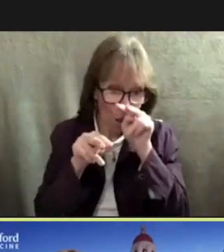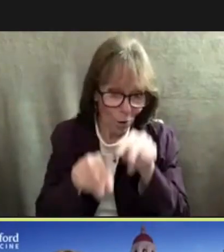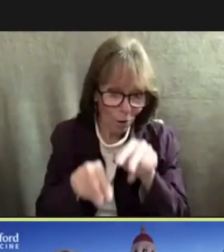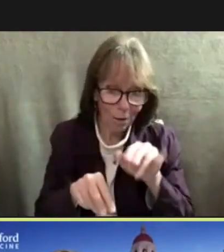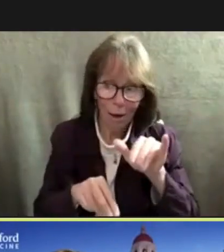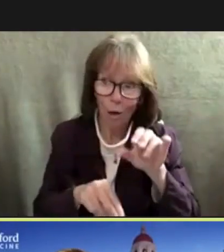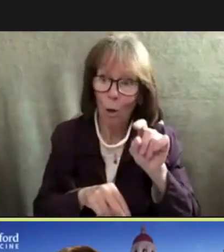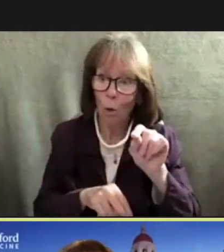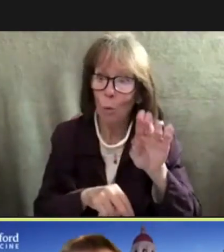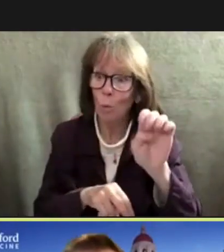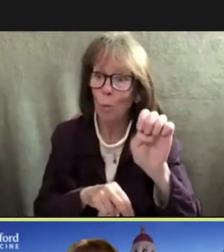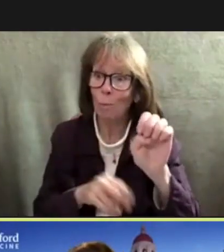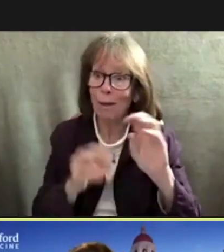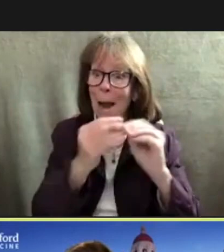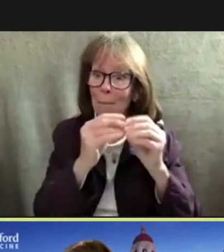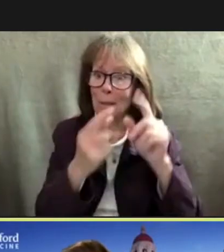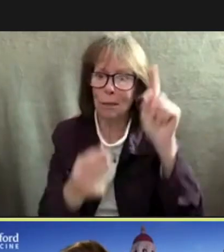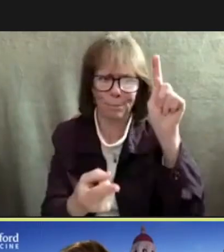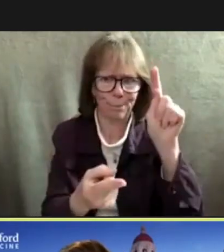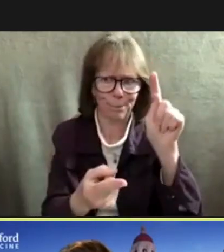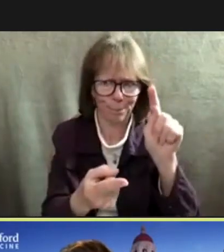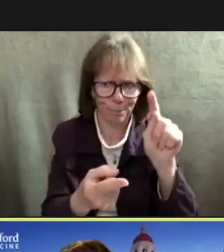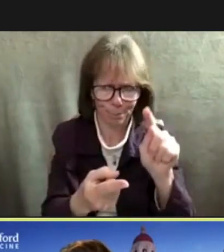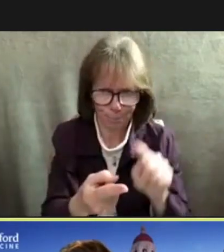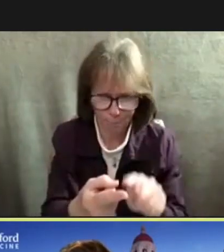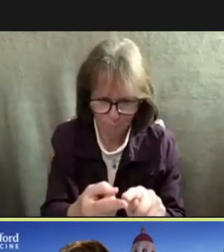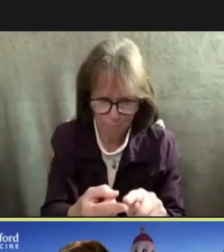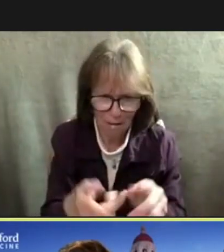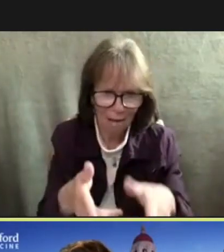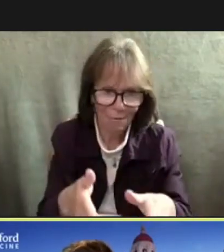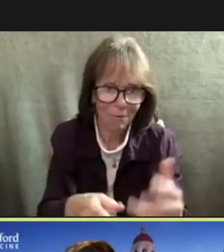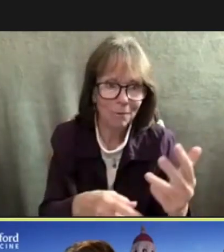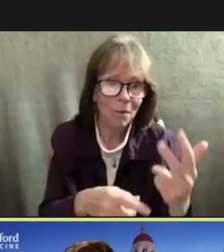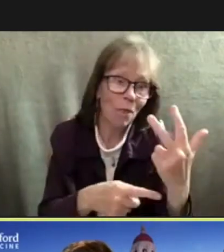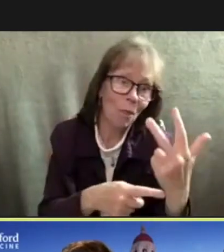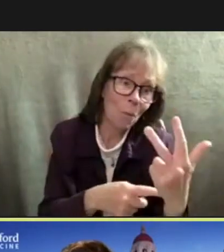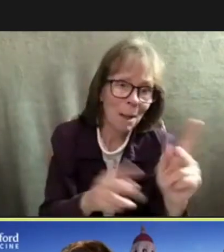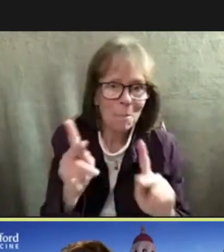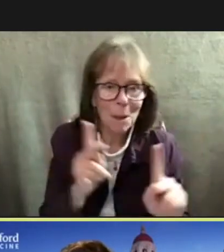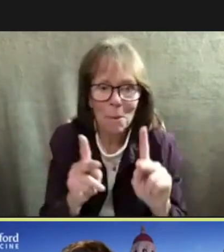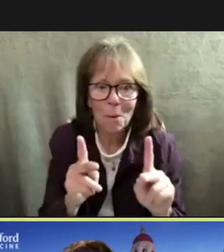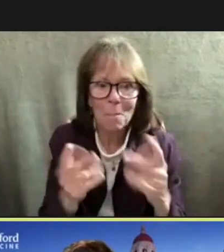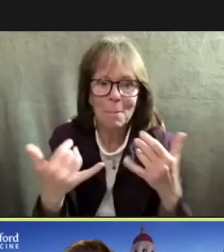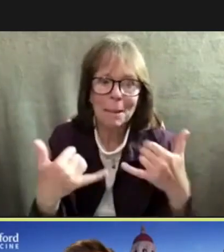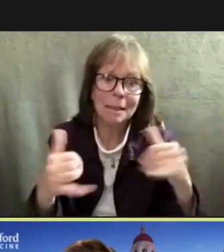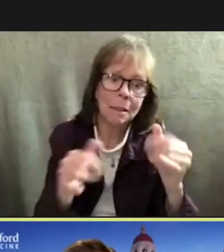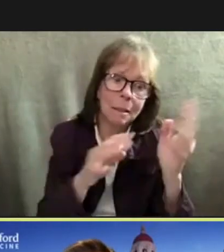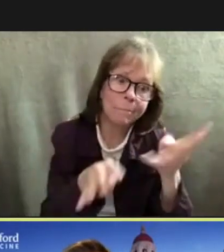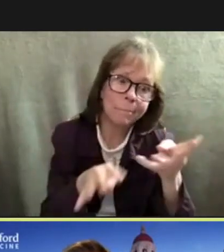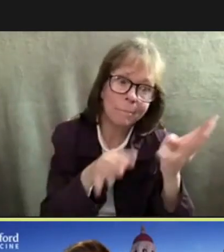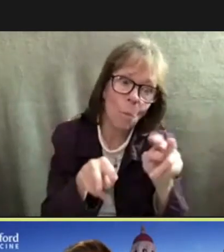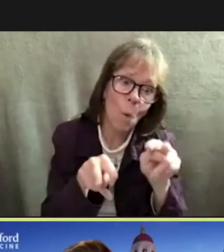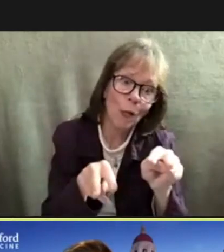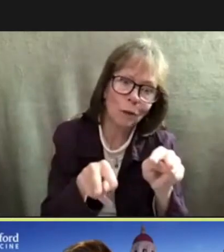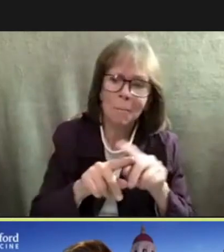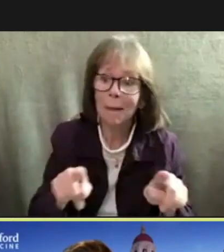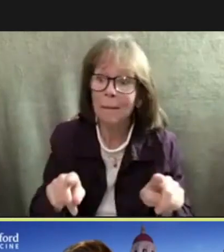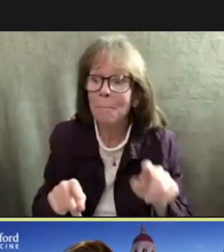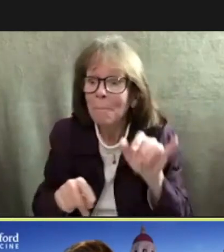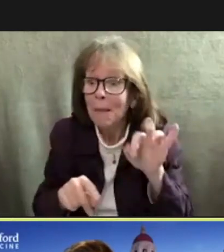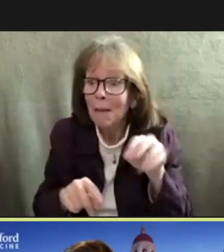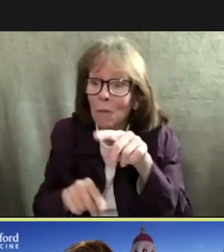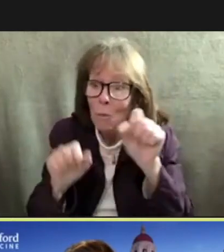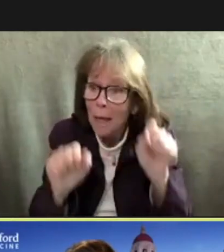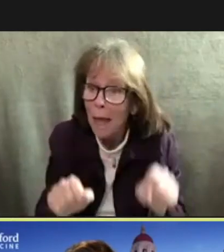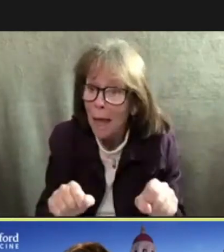YouTube dribble off to around 3 people who might accidentally have their stream still on. But please, if you can, stay